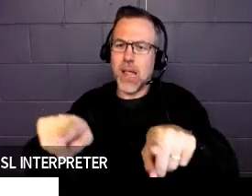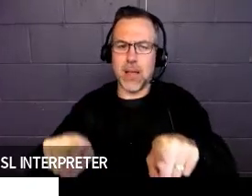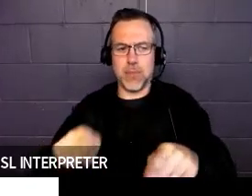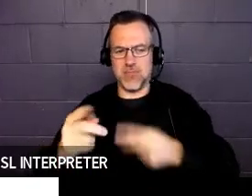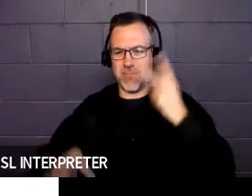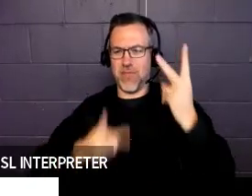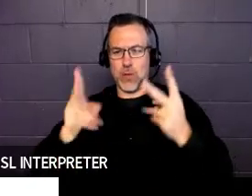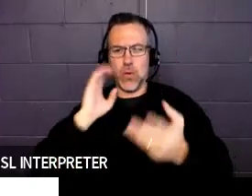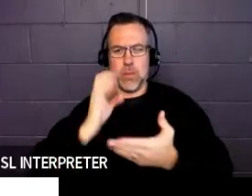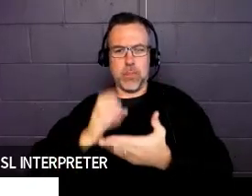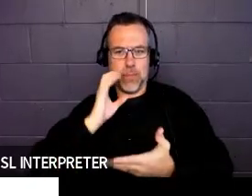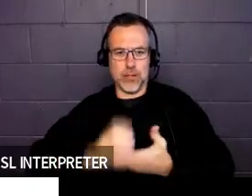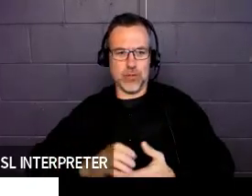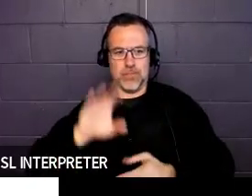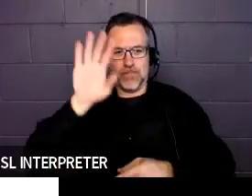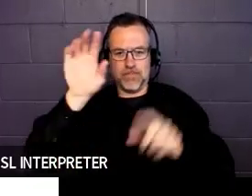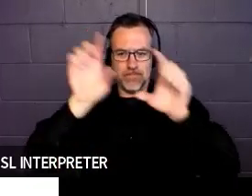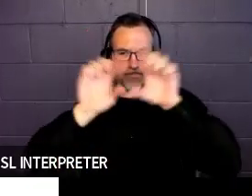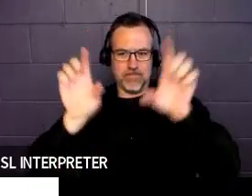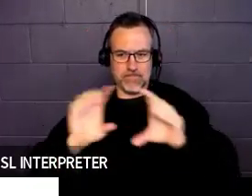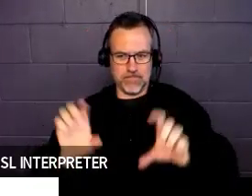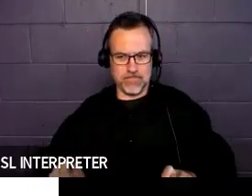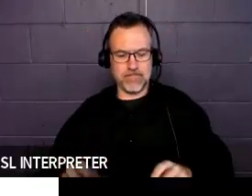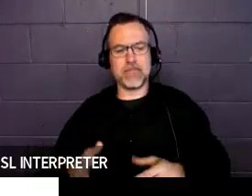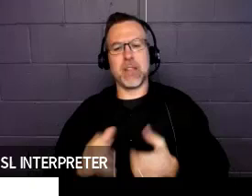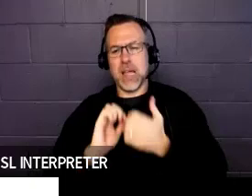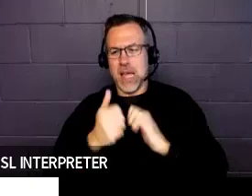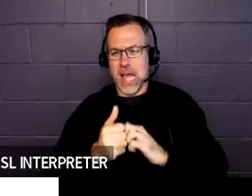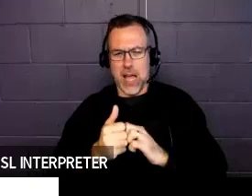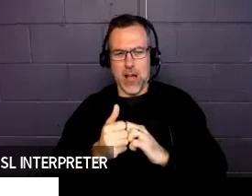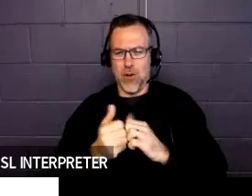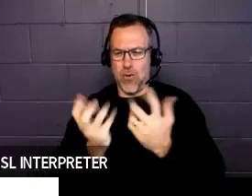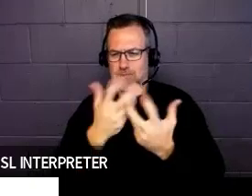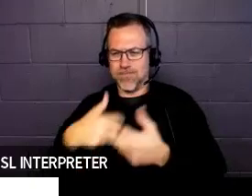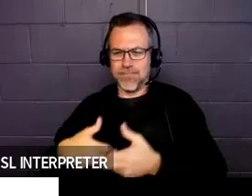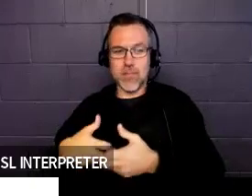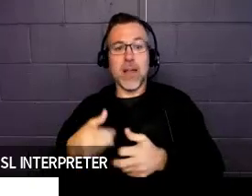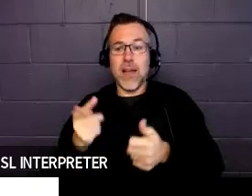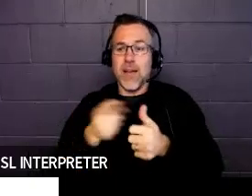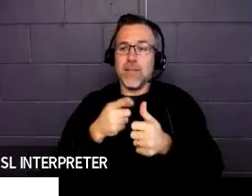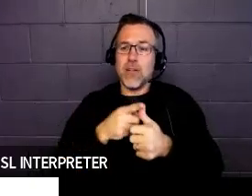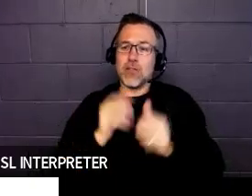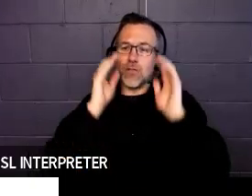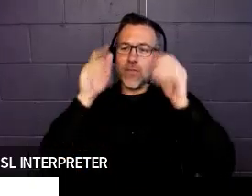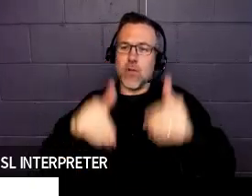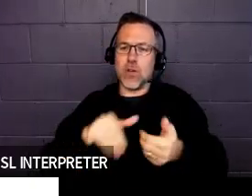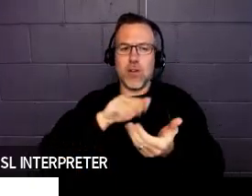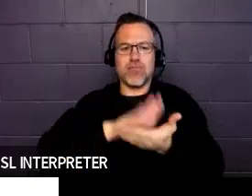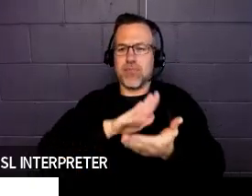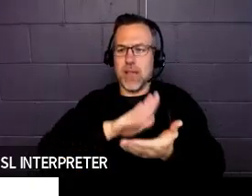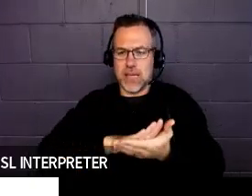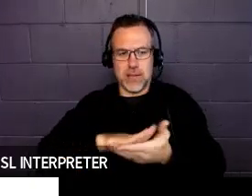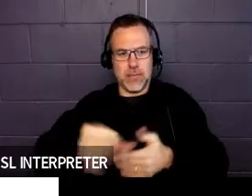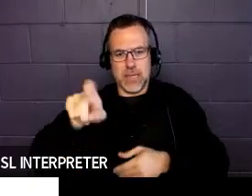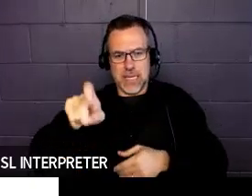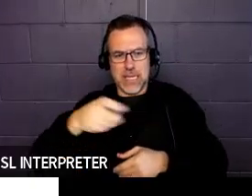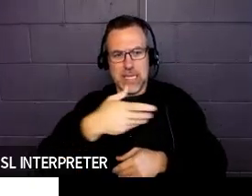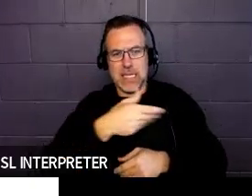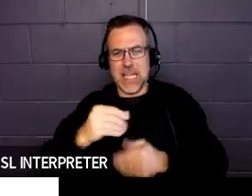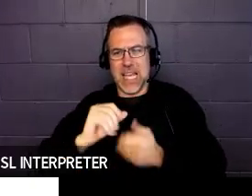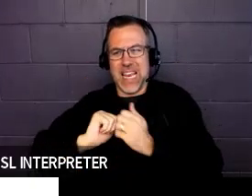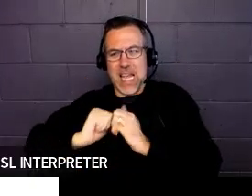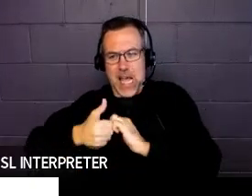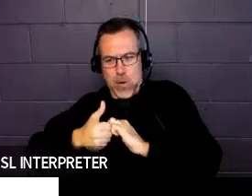fit together and align. And we're focusing first on the academic needs and how statement.